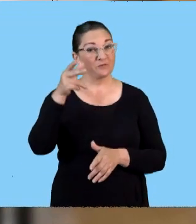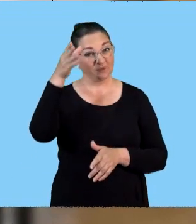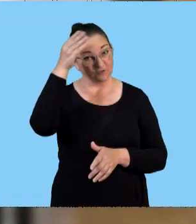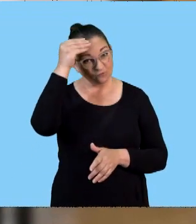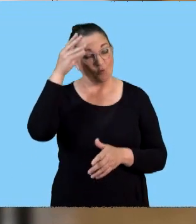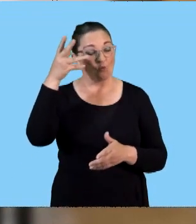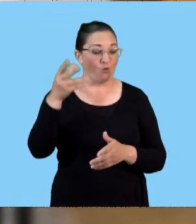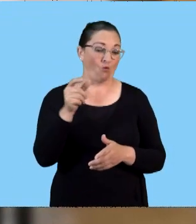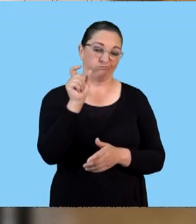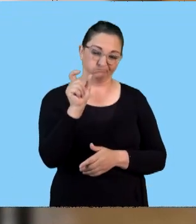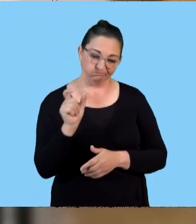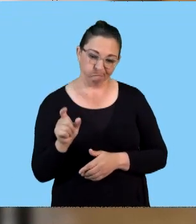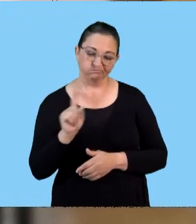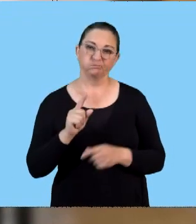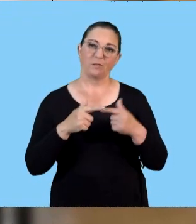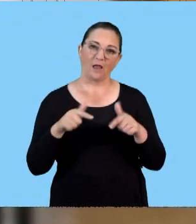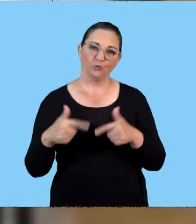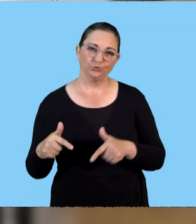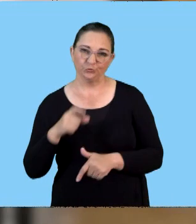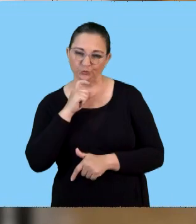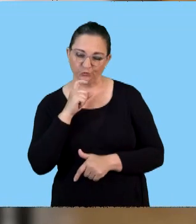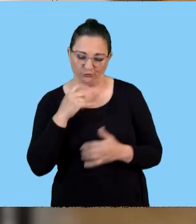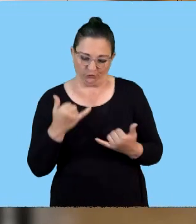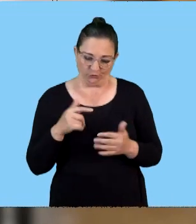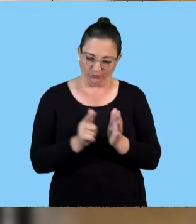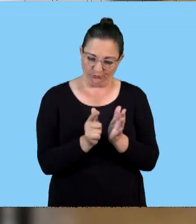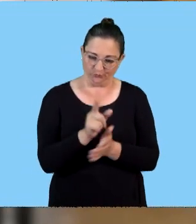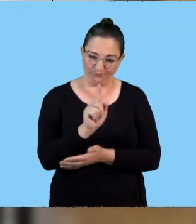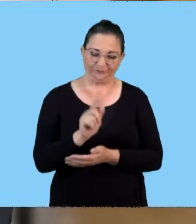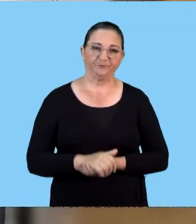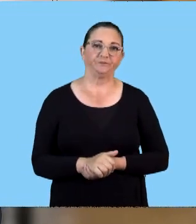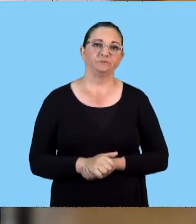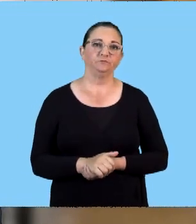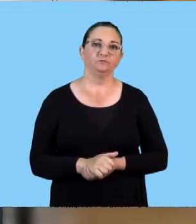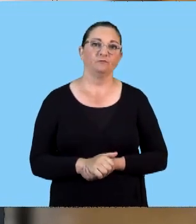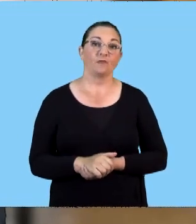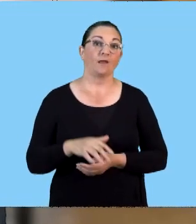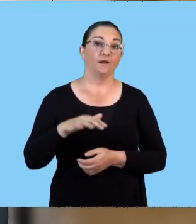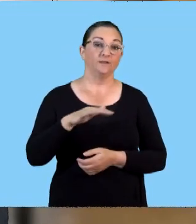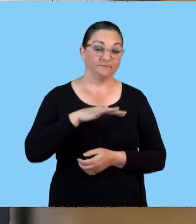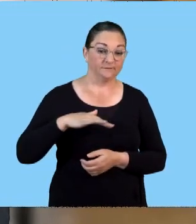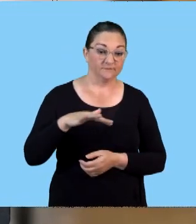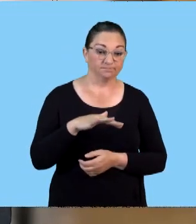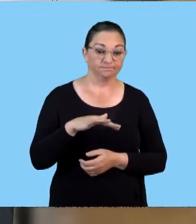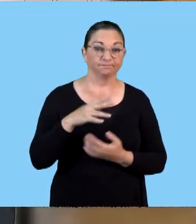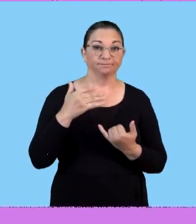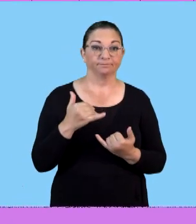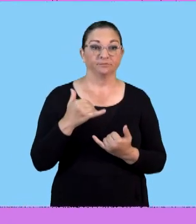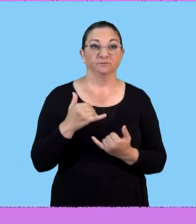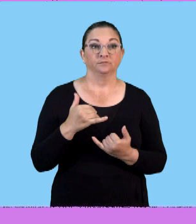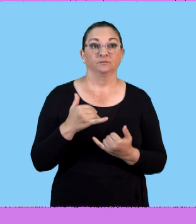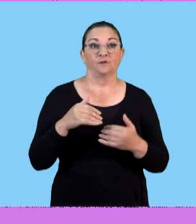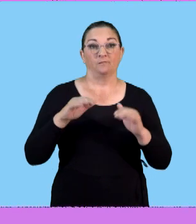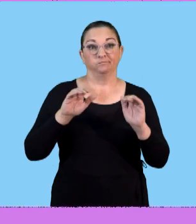important information or terminology, right? Language that we use for today's lesson. So I've indicated that area is the